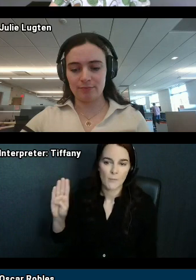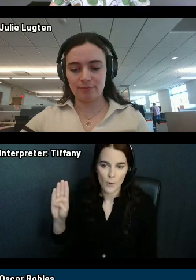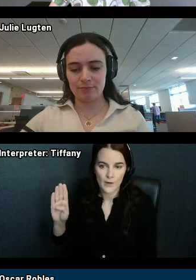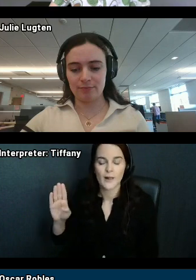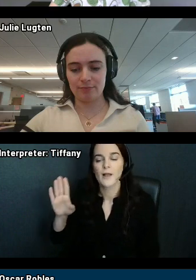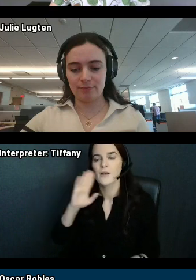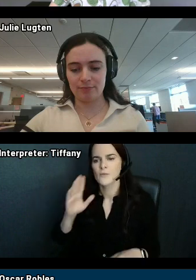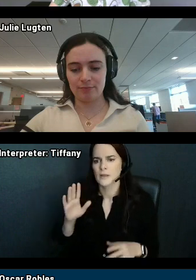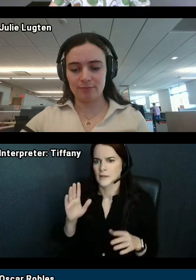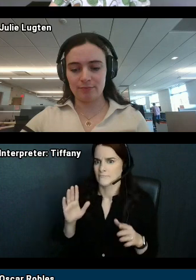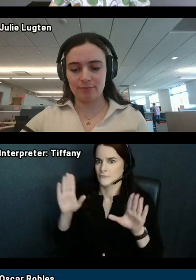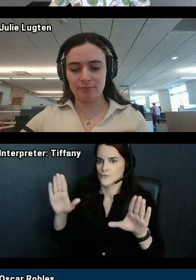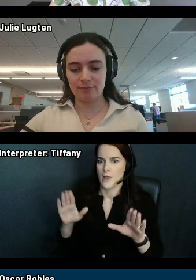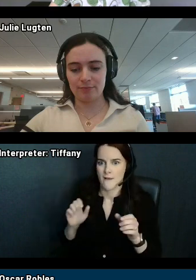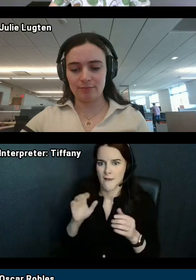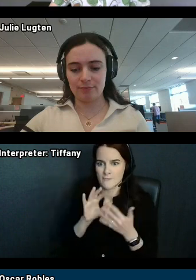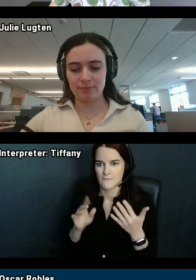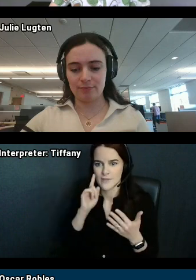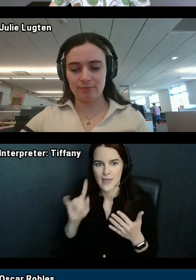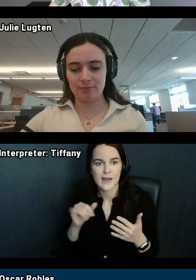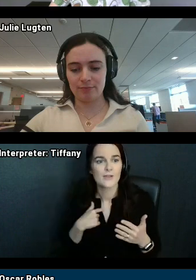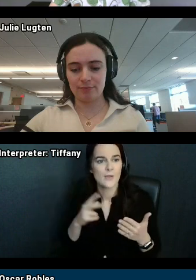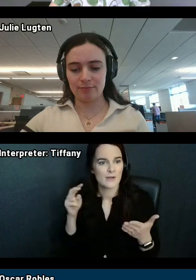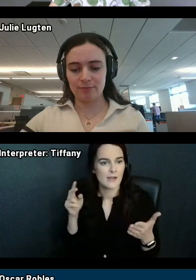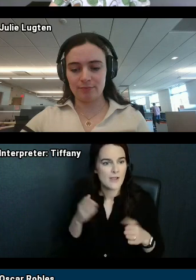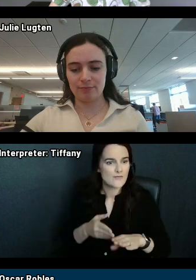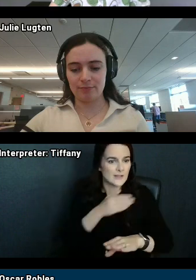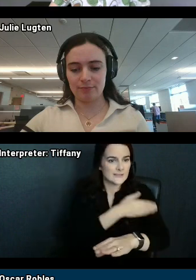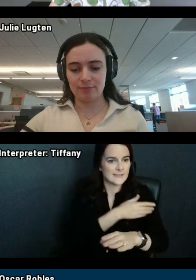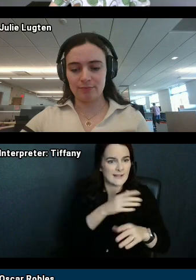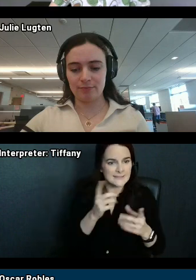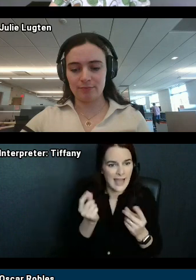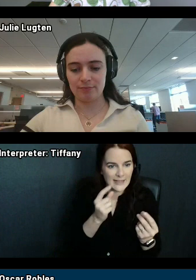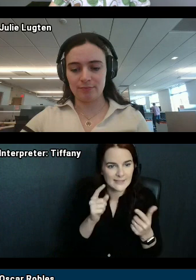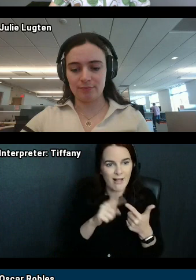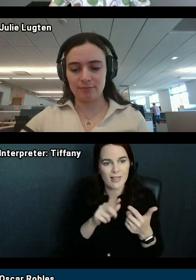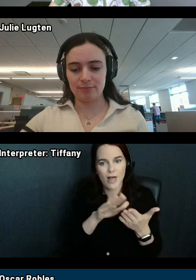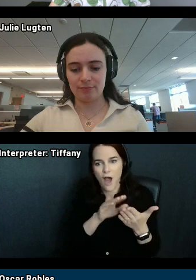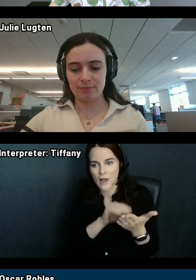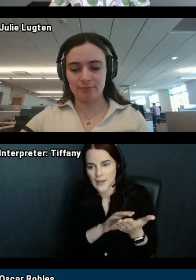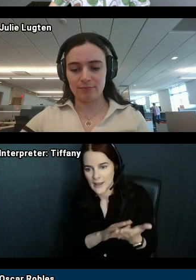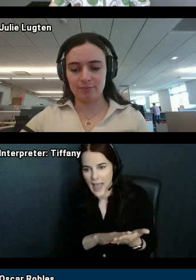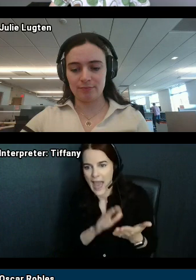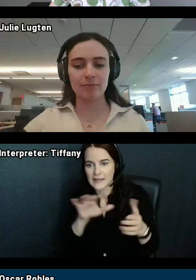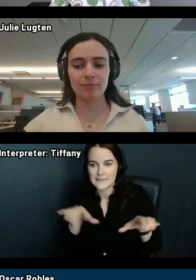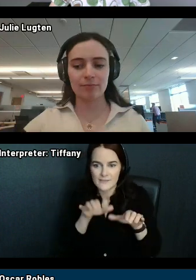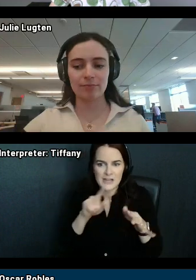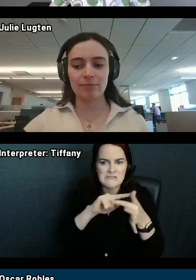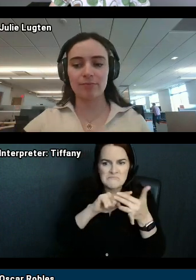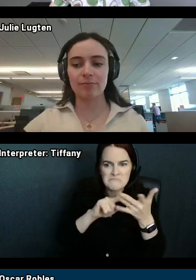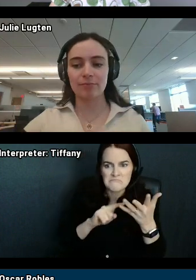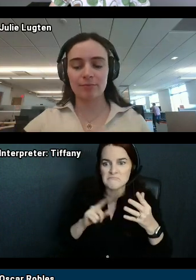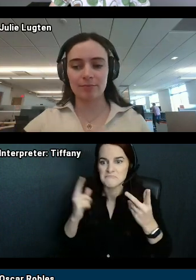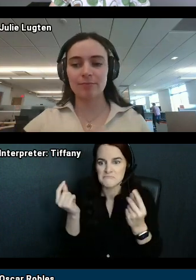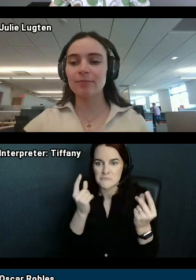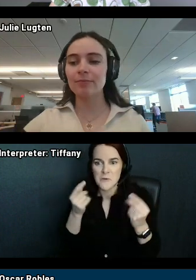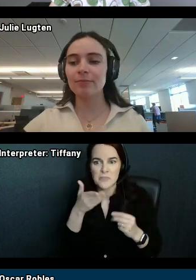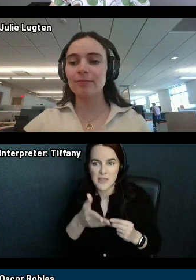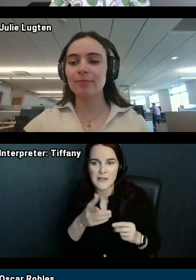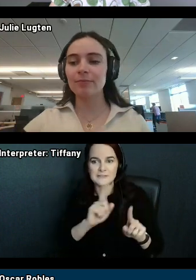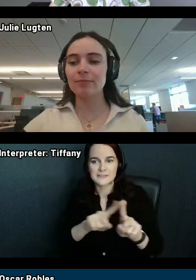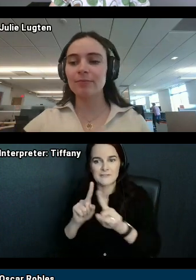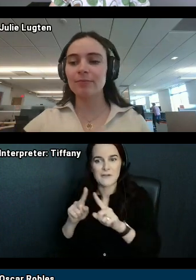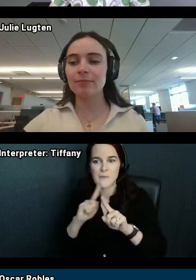updating properties, and logging activities. You can do that via different reports in your dashboards. And you can also